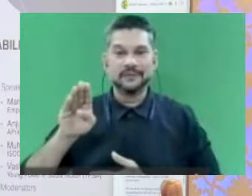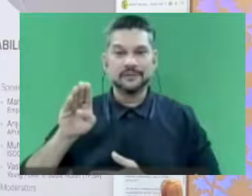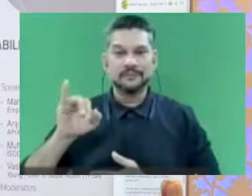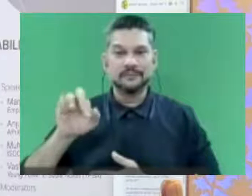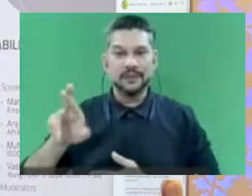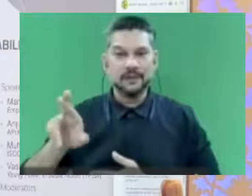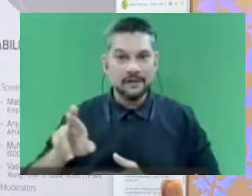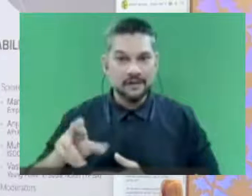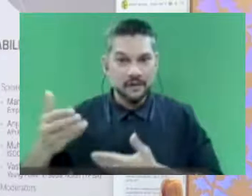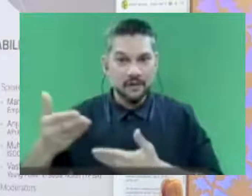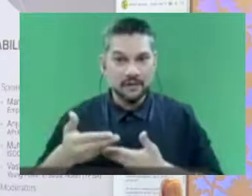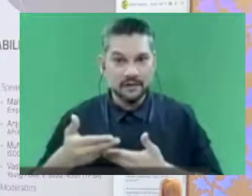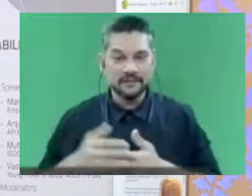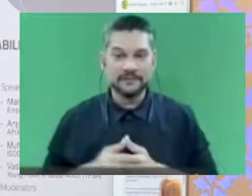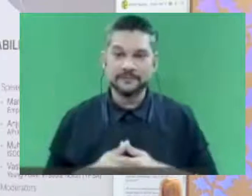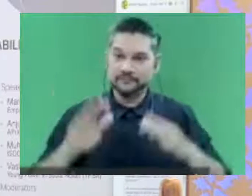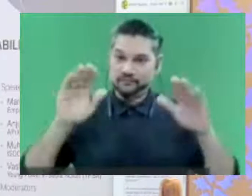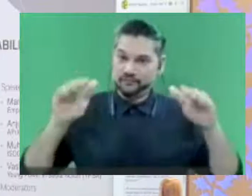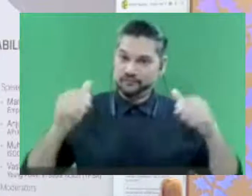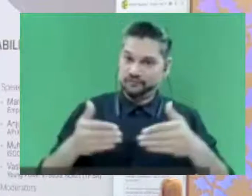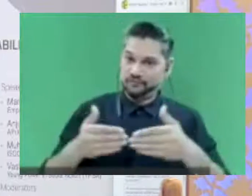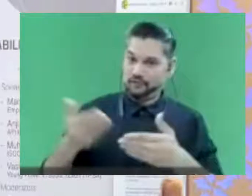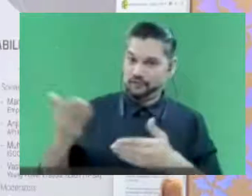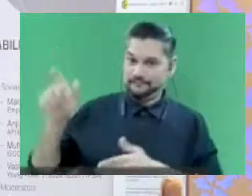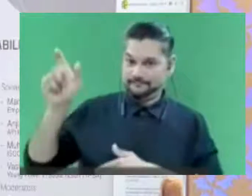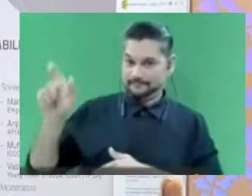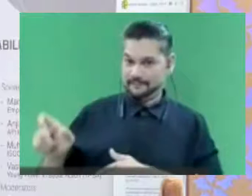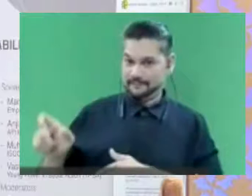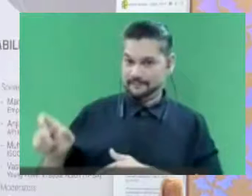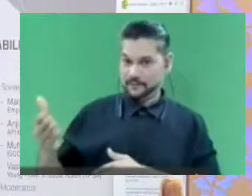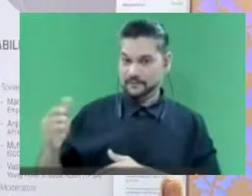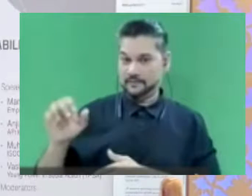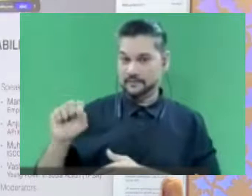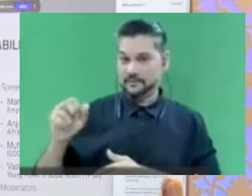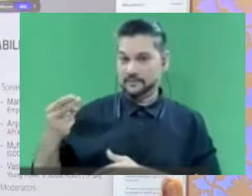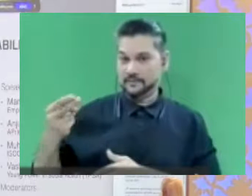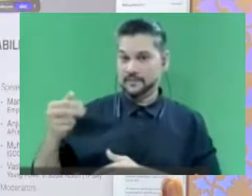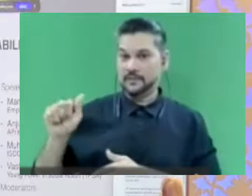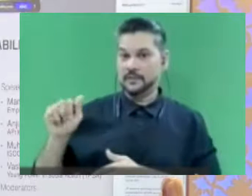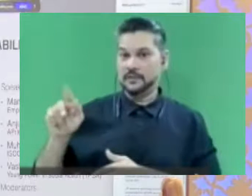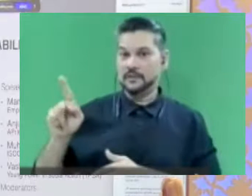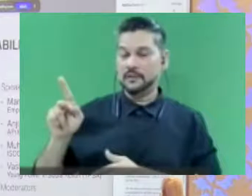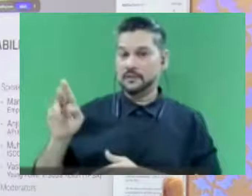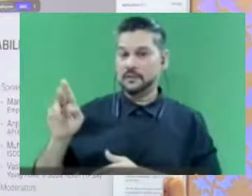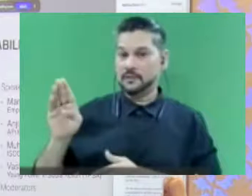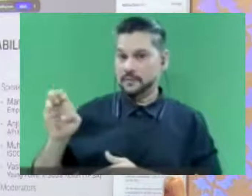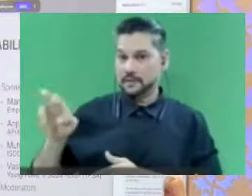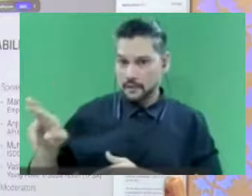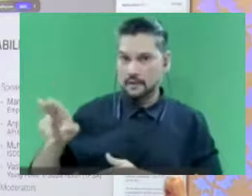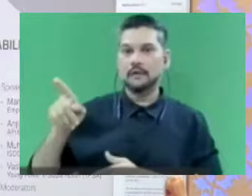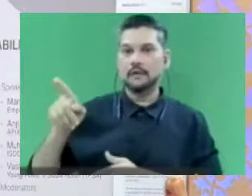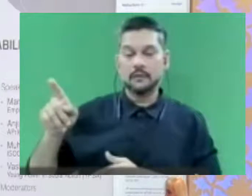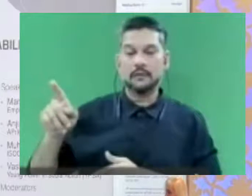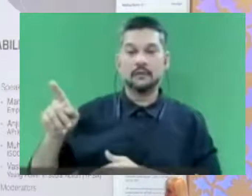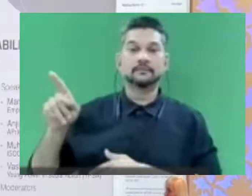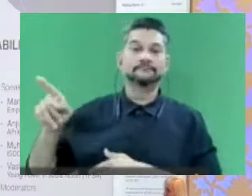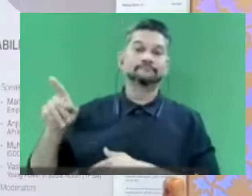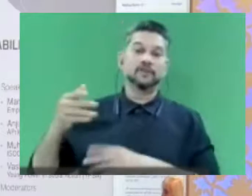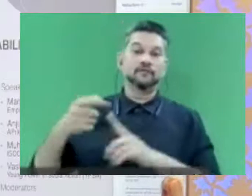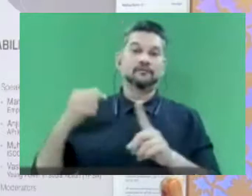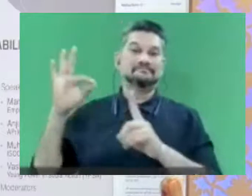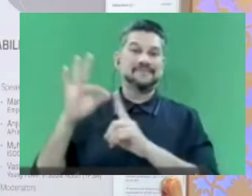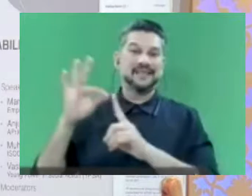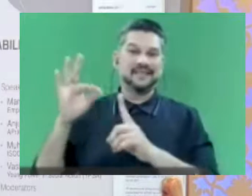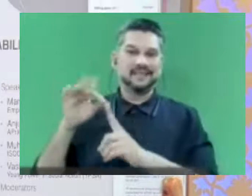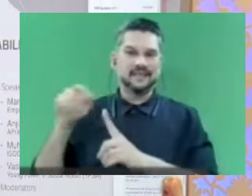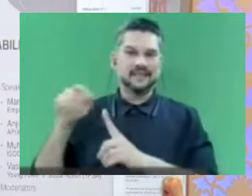I'd like to introduce Shabbir, who is representing the Internet Society Islamabad chapter,